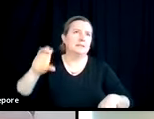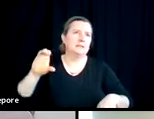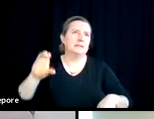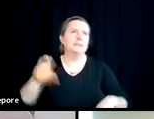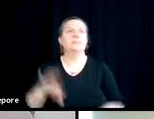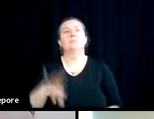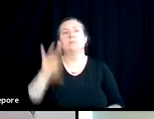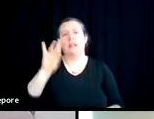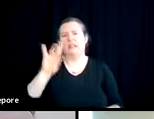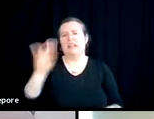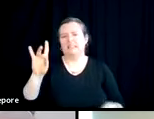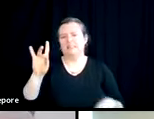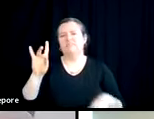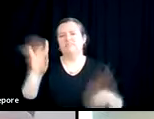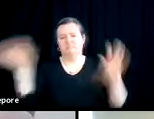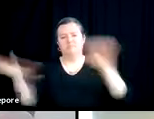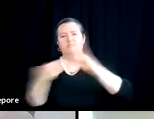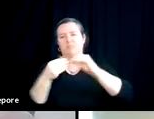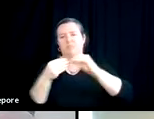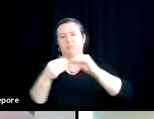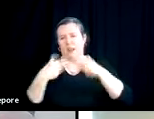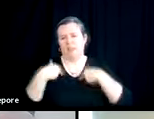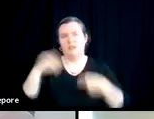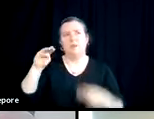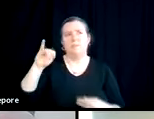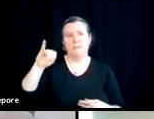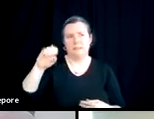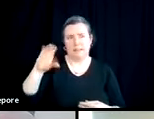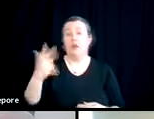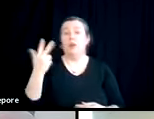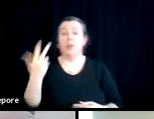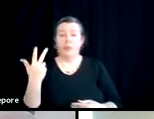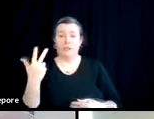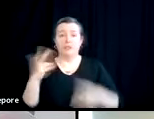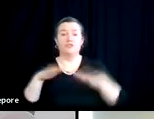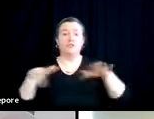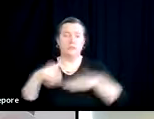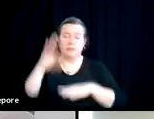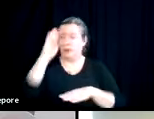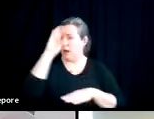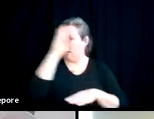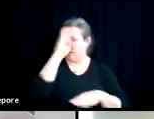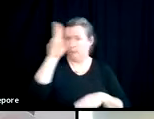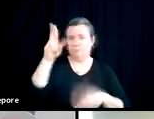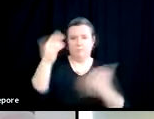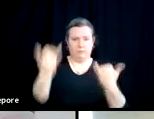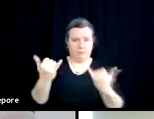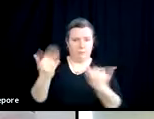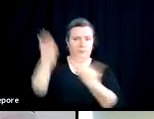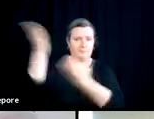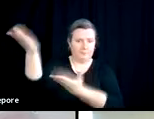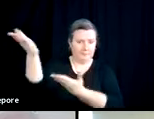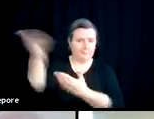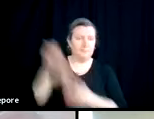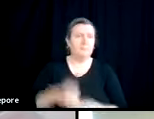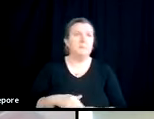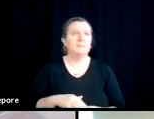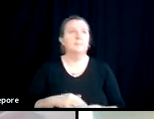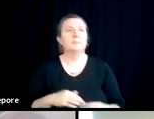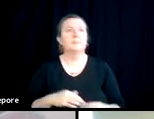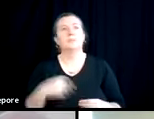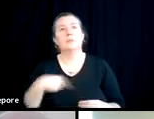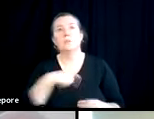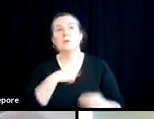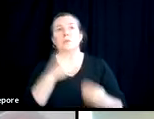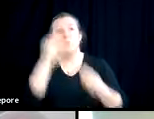state. 3 of these children are currently hospitalized. We are reporting 2 new